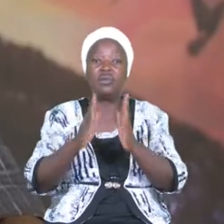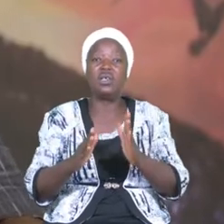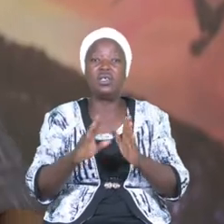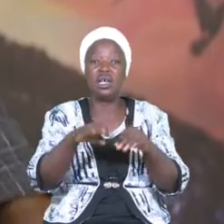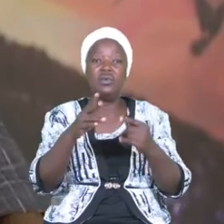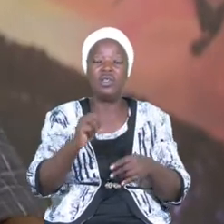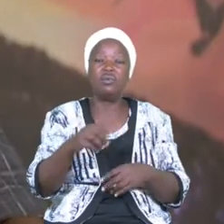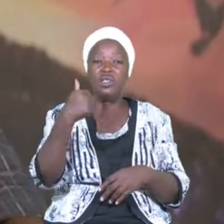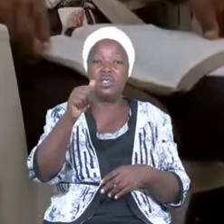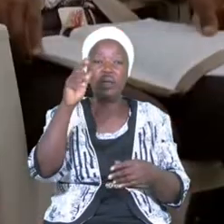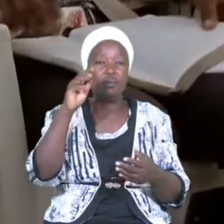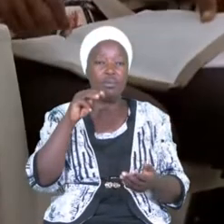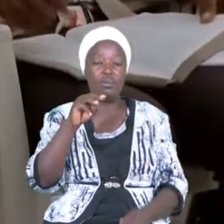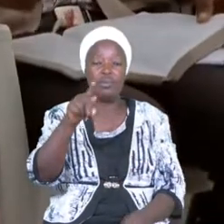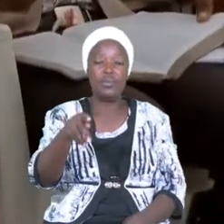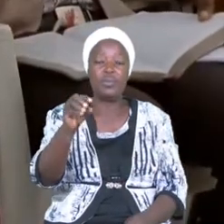say it aloud,